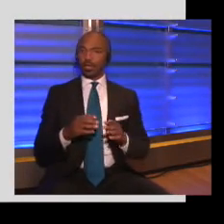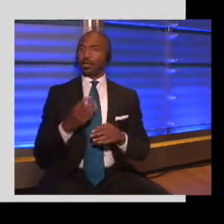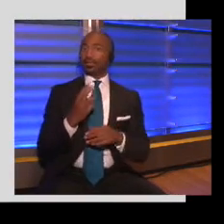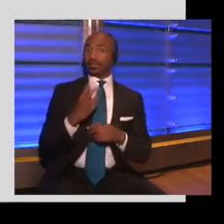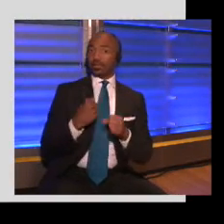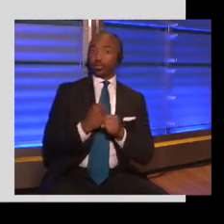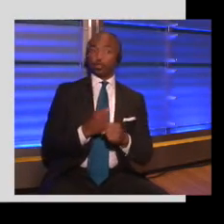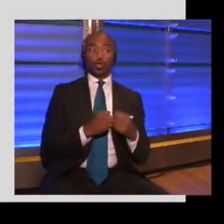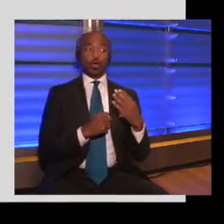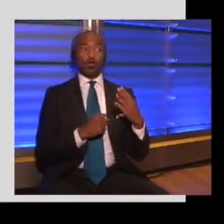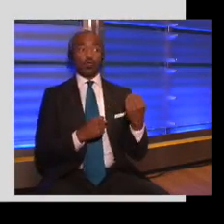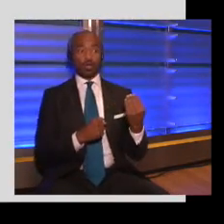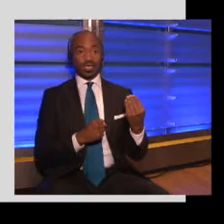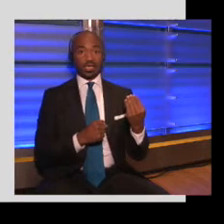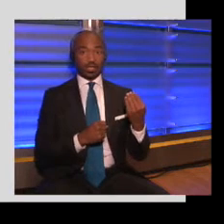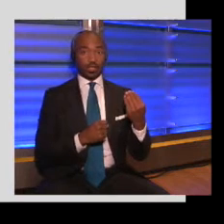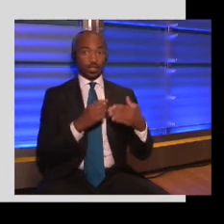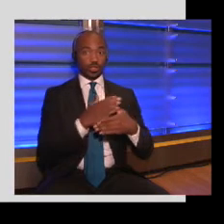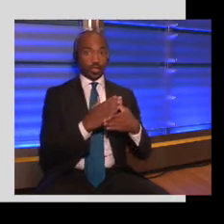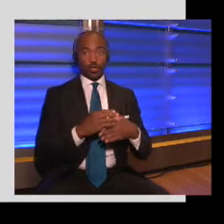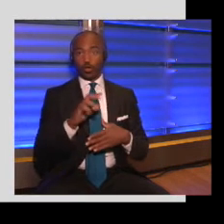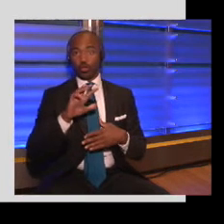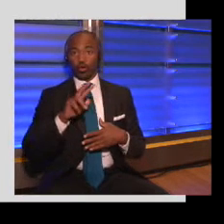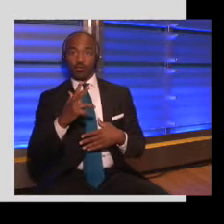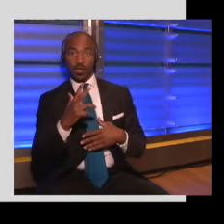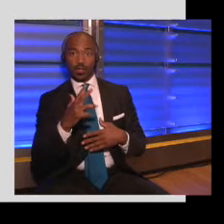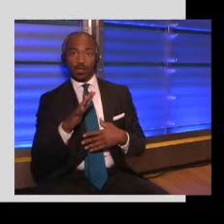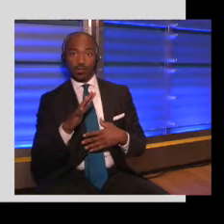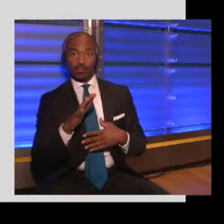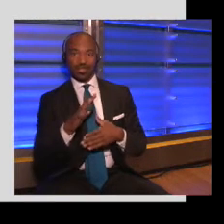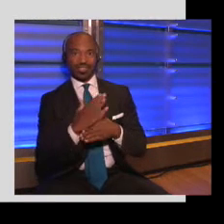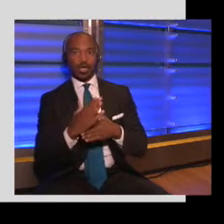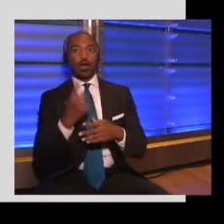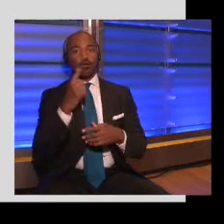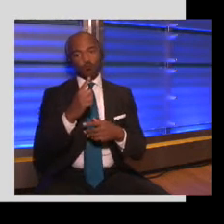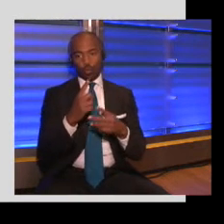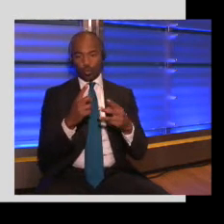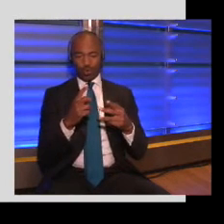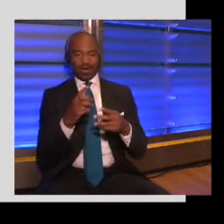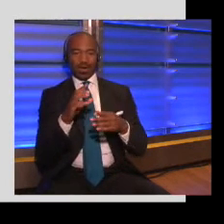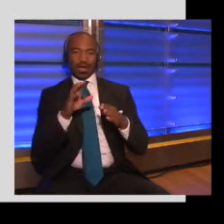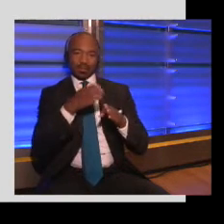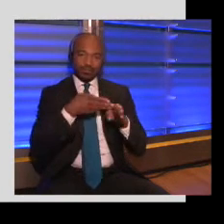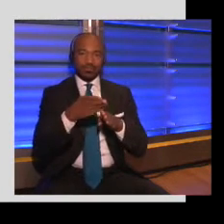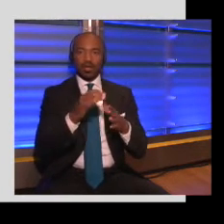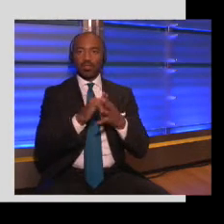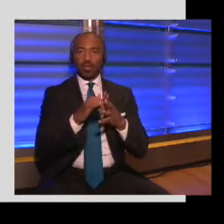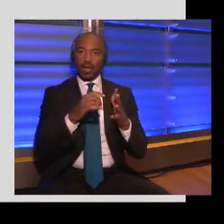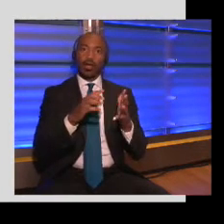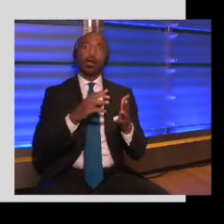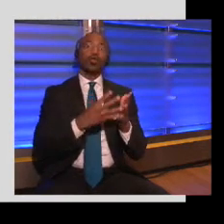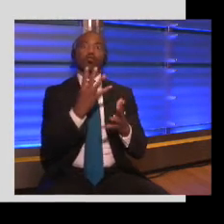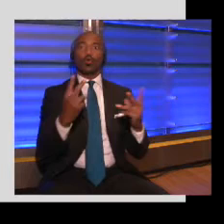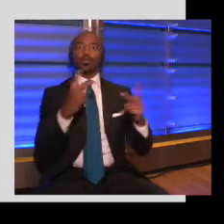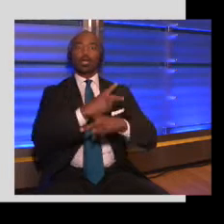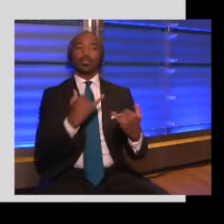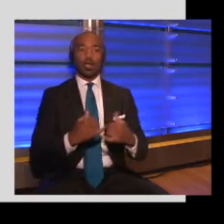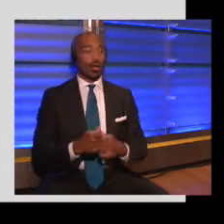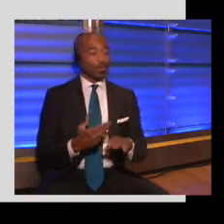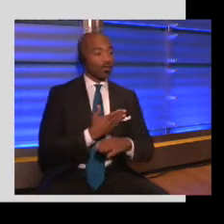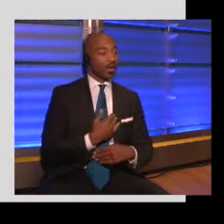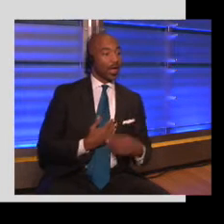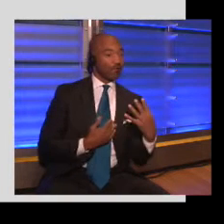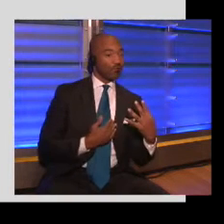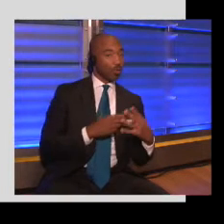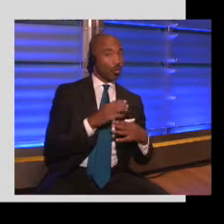14 share to a 35 share in a category that's quadrupled. On brands, we've gone from 4 brands to